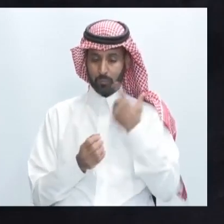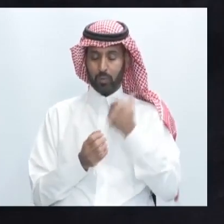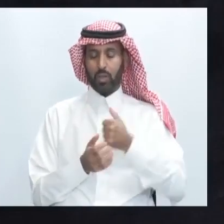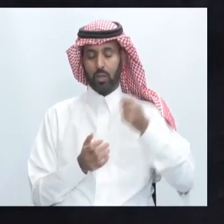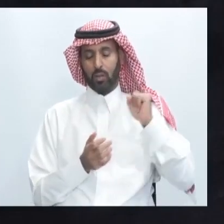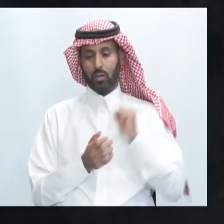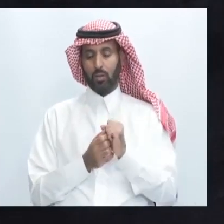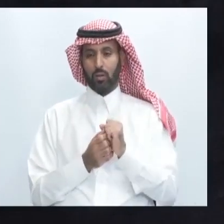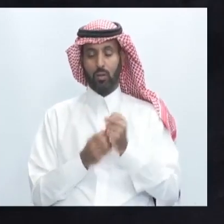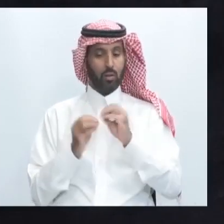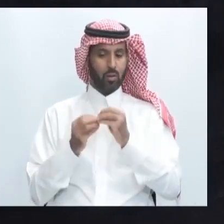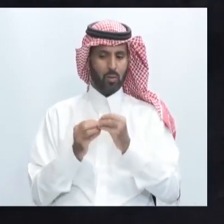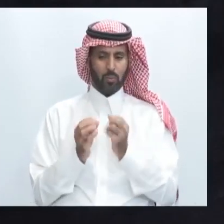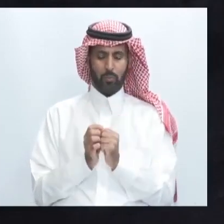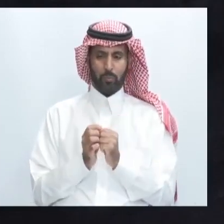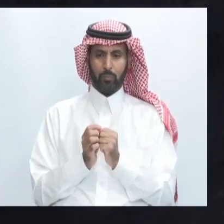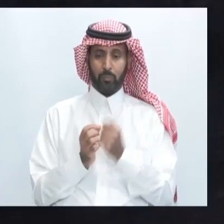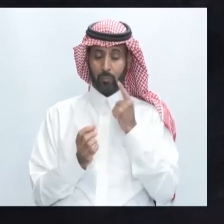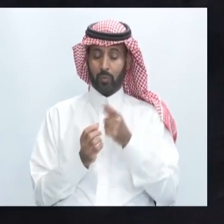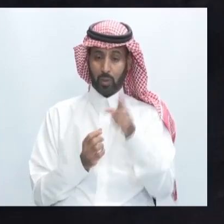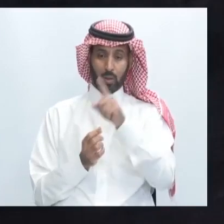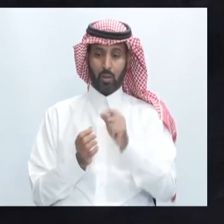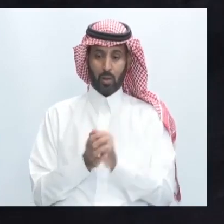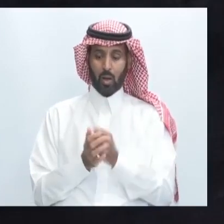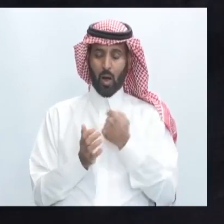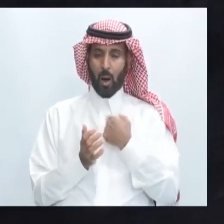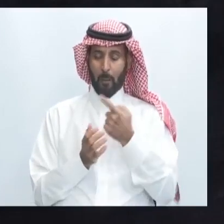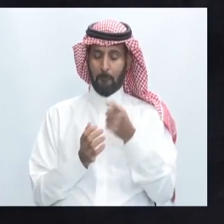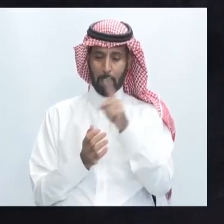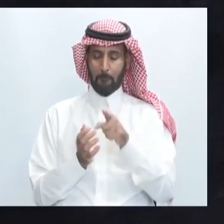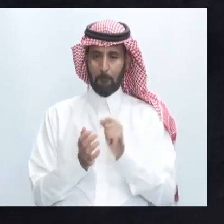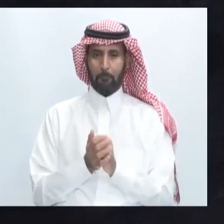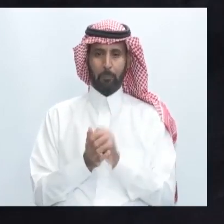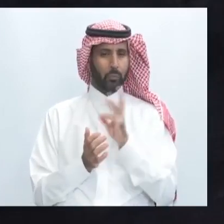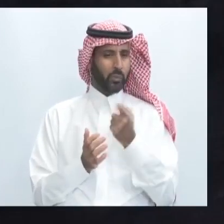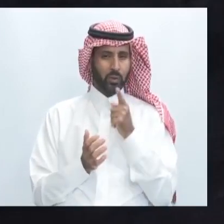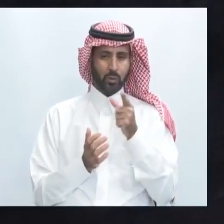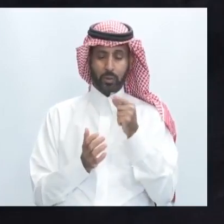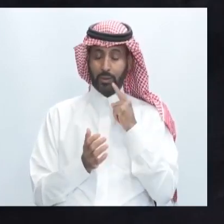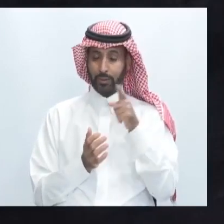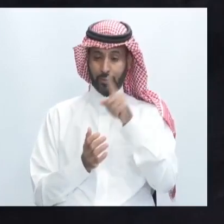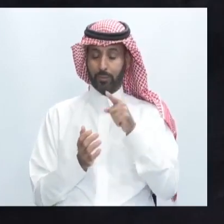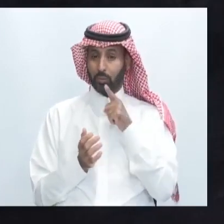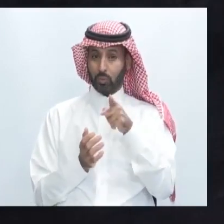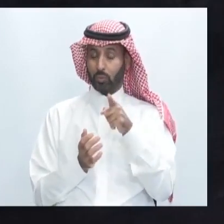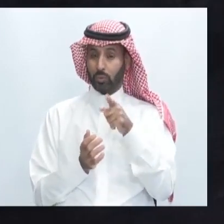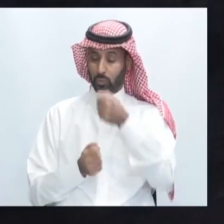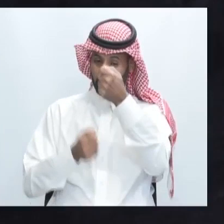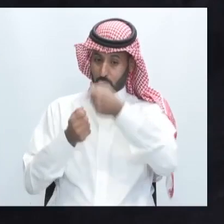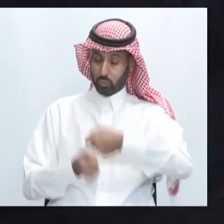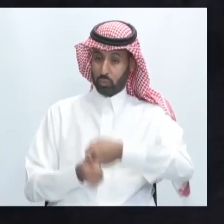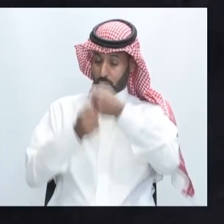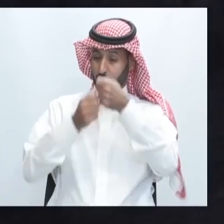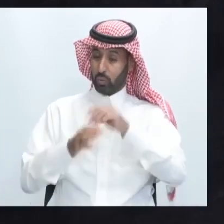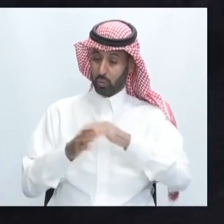about colors. So for example, the question that I just asked you, which color would you paint your room with? There